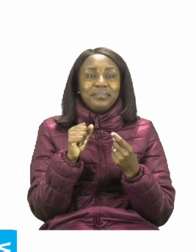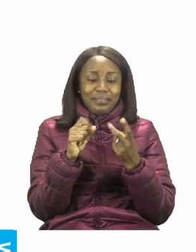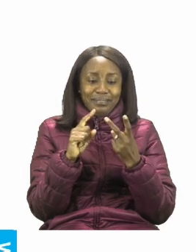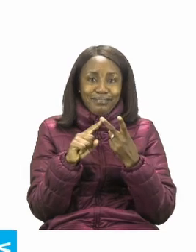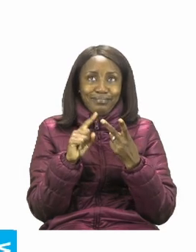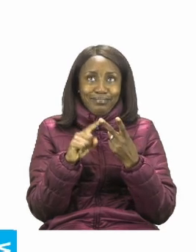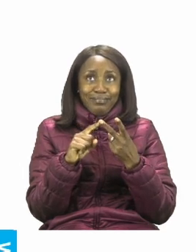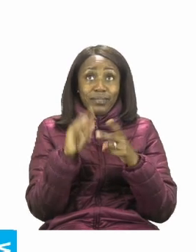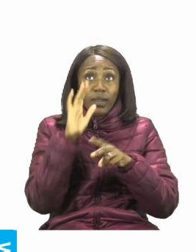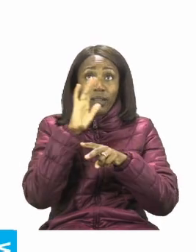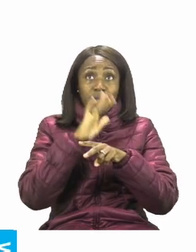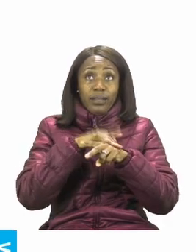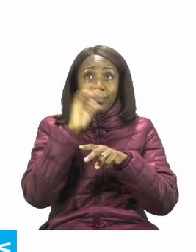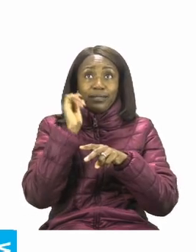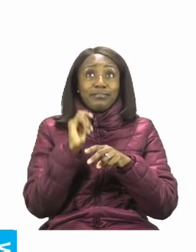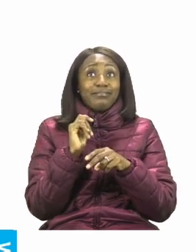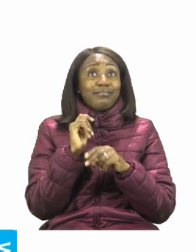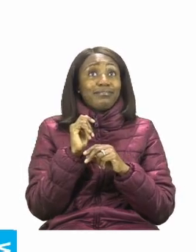continue. Touch,